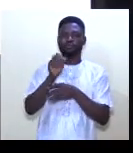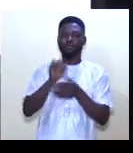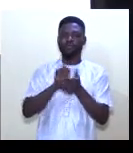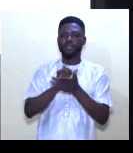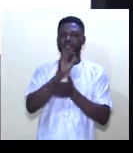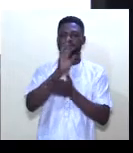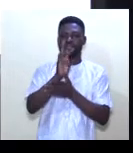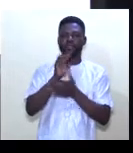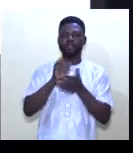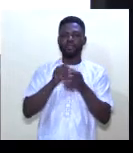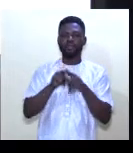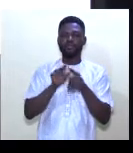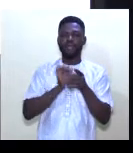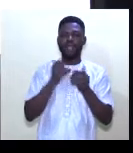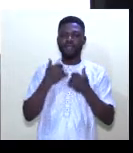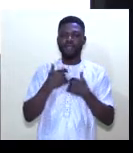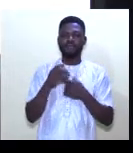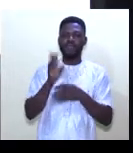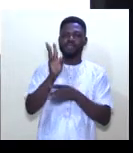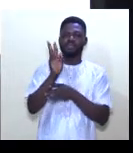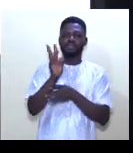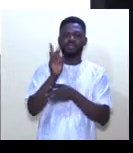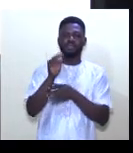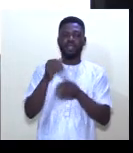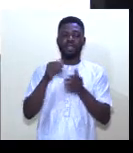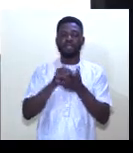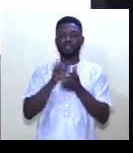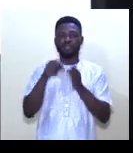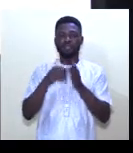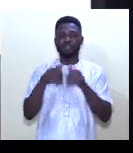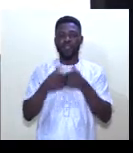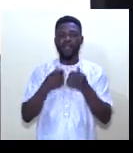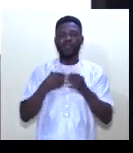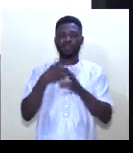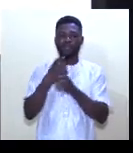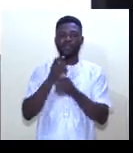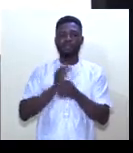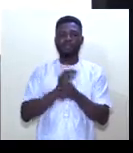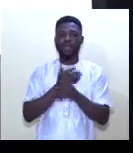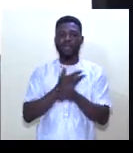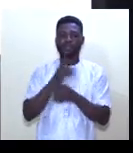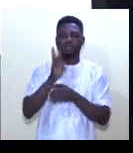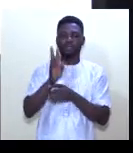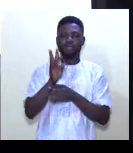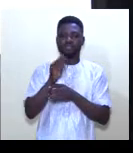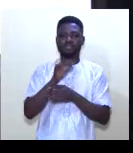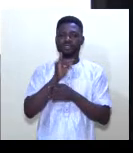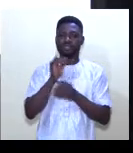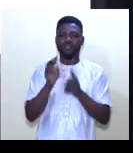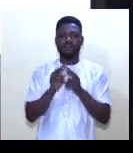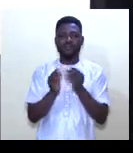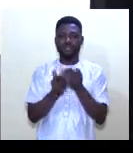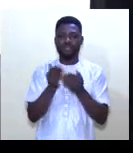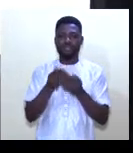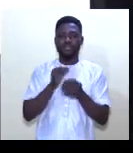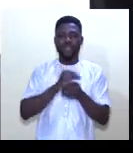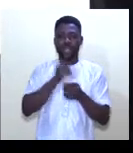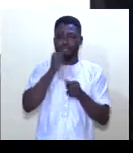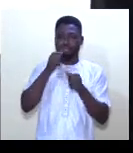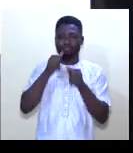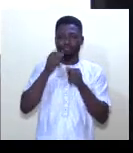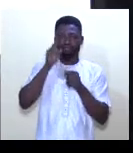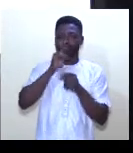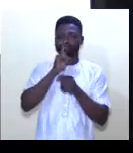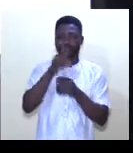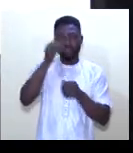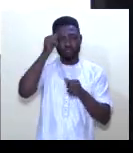12, 6. So I have 16 there. This is how we got our 16, my friend. Easy peasy. I'm sure